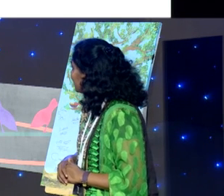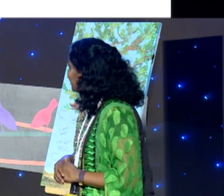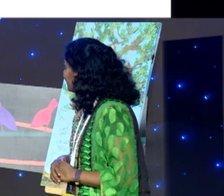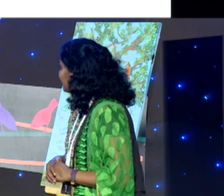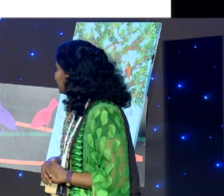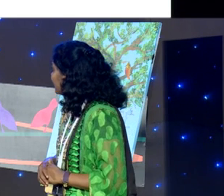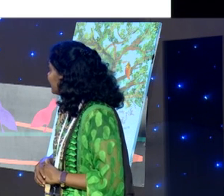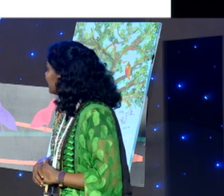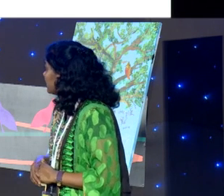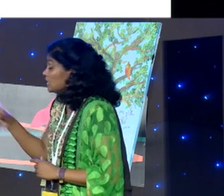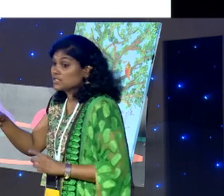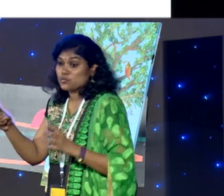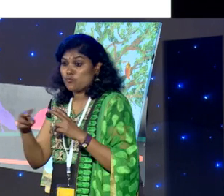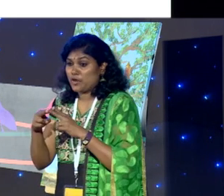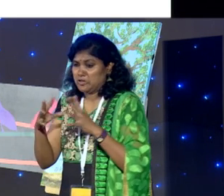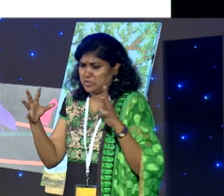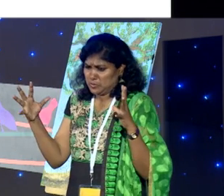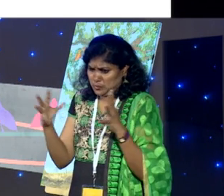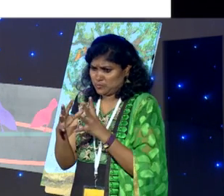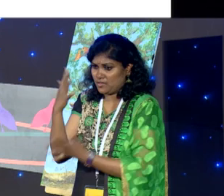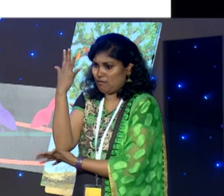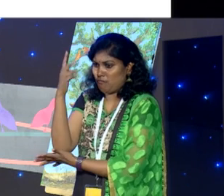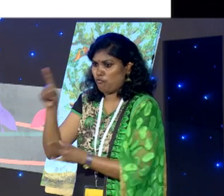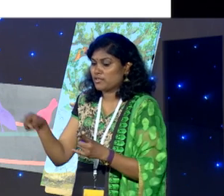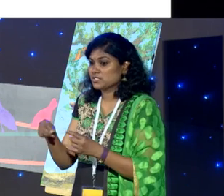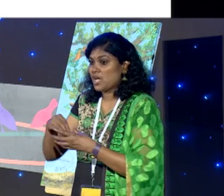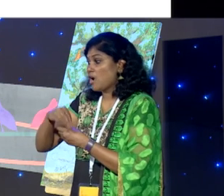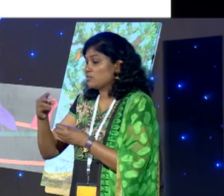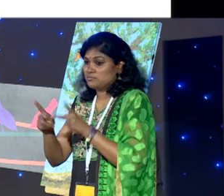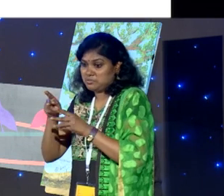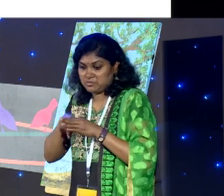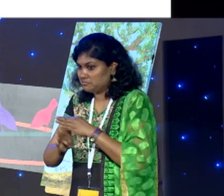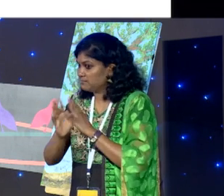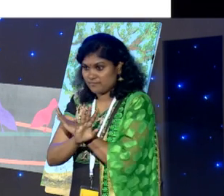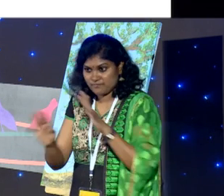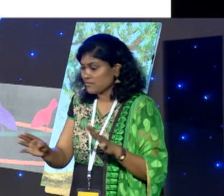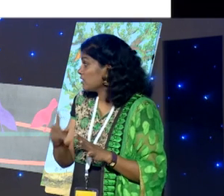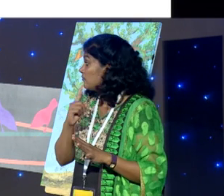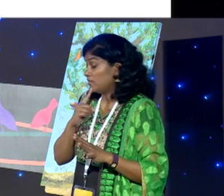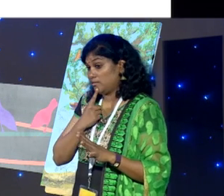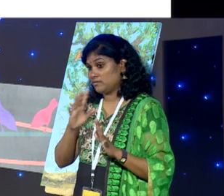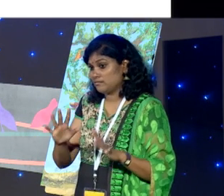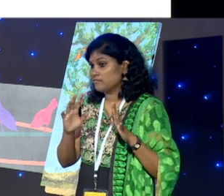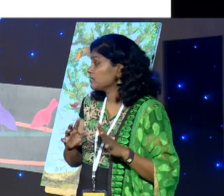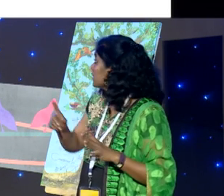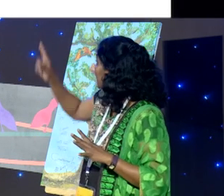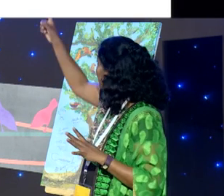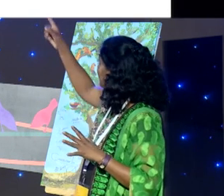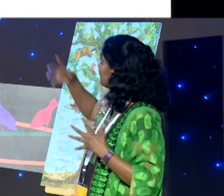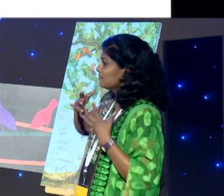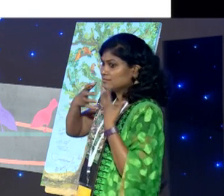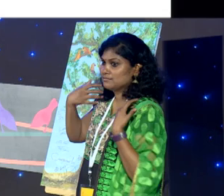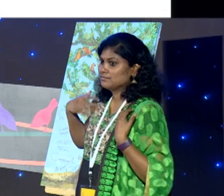this is not in protected forest. This is all reserved forest, it's unprotected forest. And see this, there's a bear with a cub,